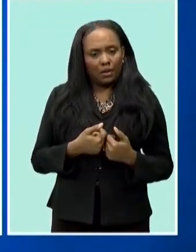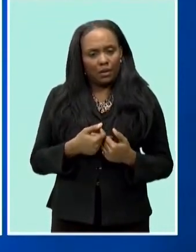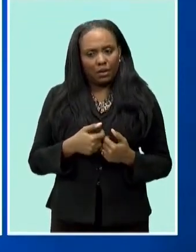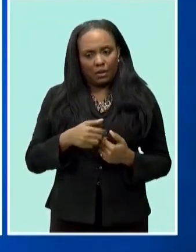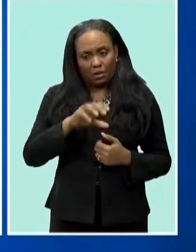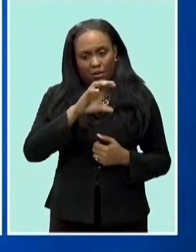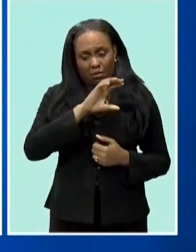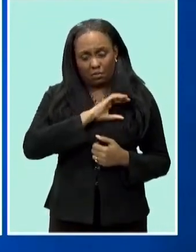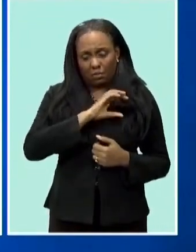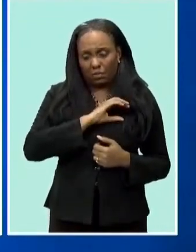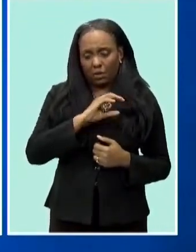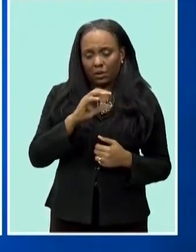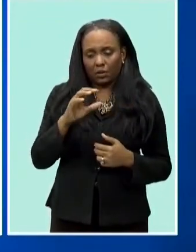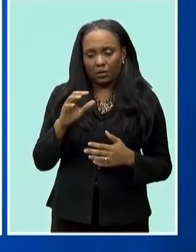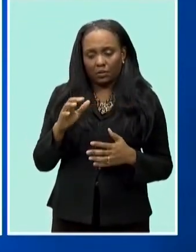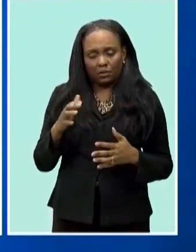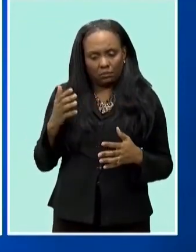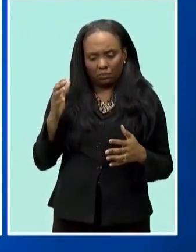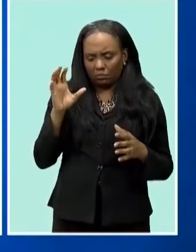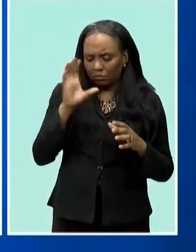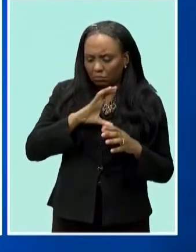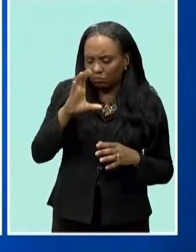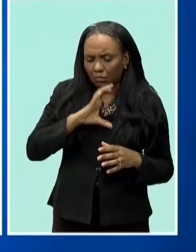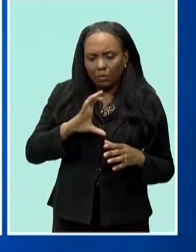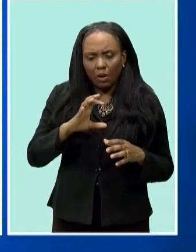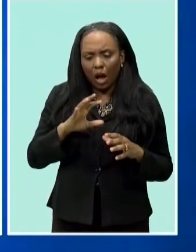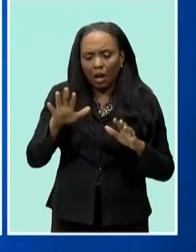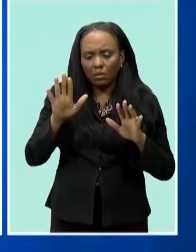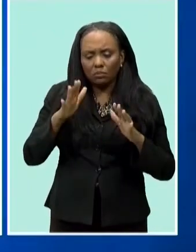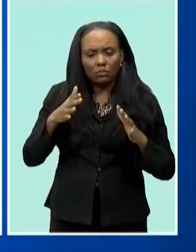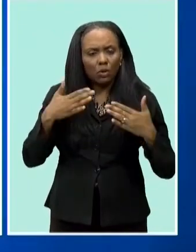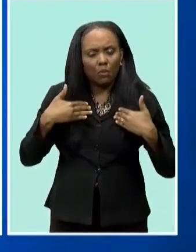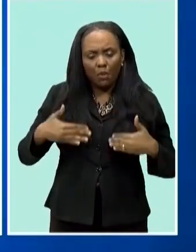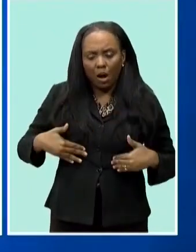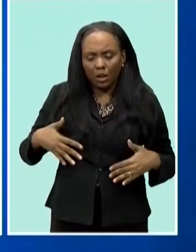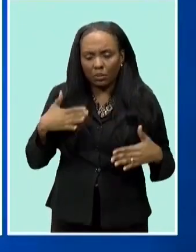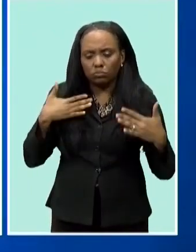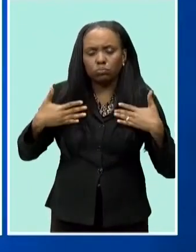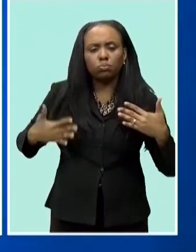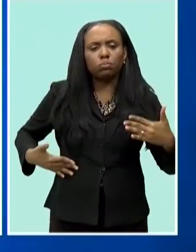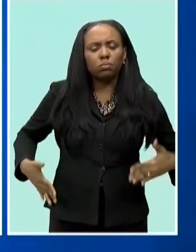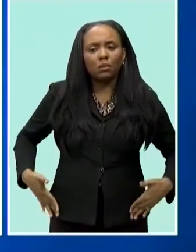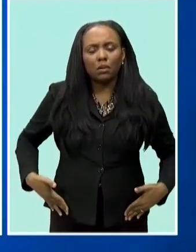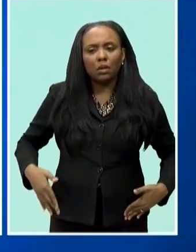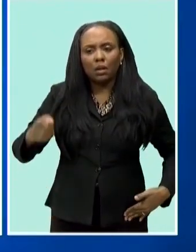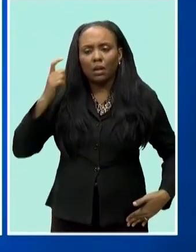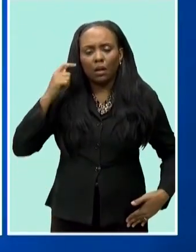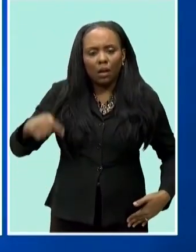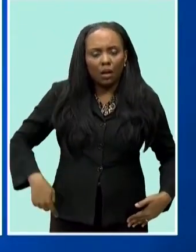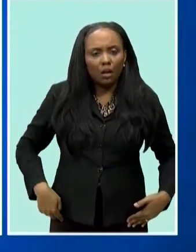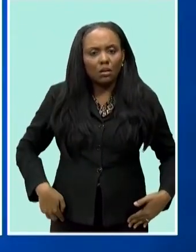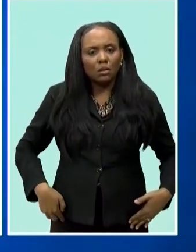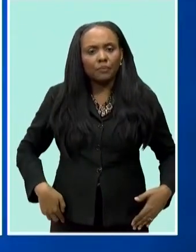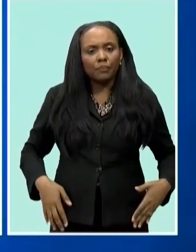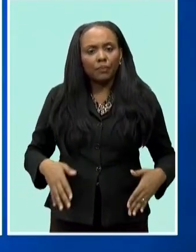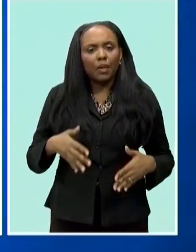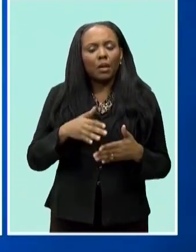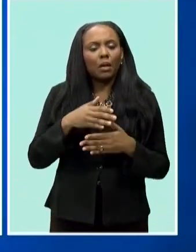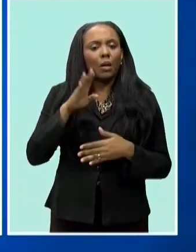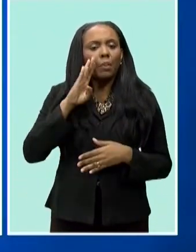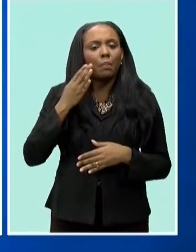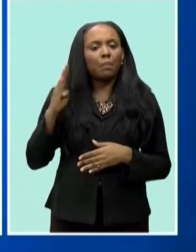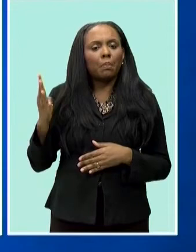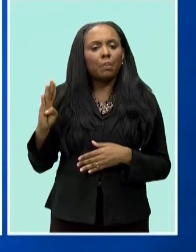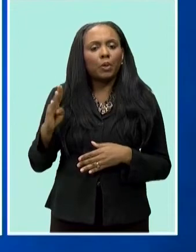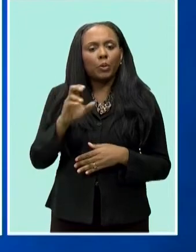detailed search of the bars on her person and found the marijuana concealed within them. According to police, it weighed 19